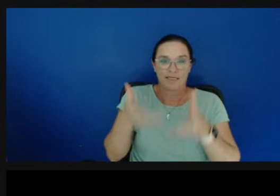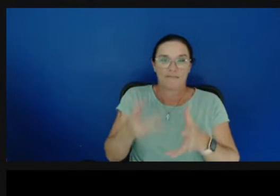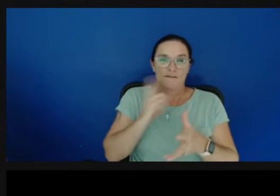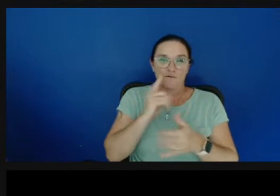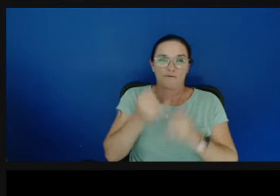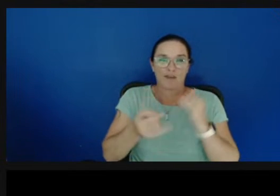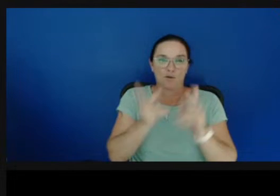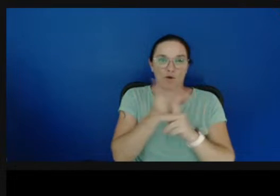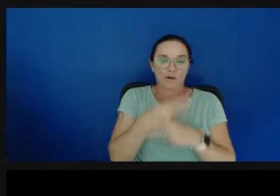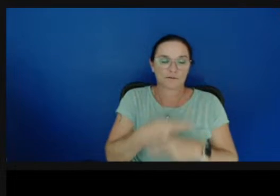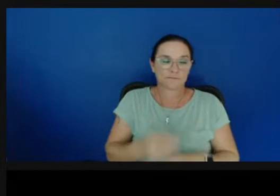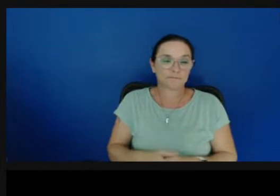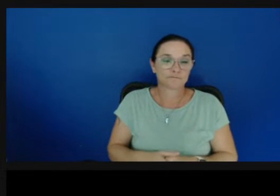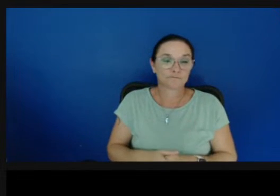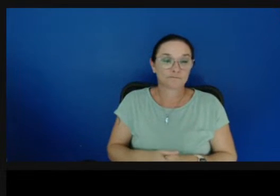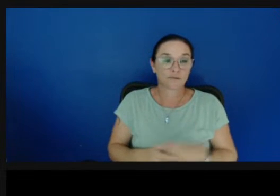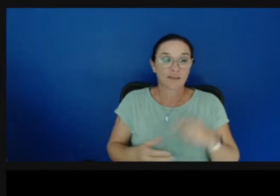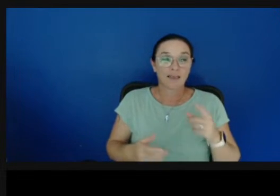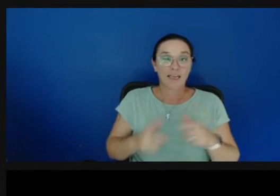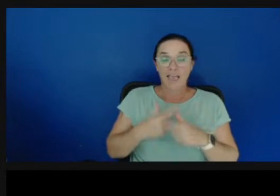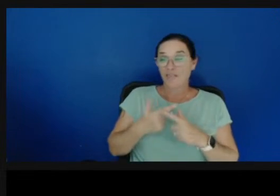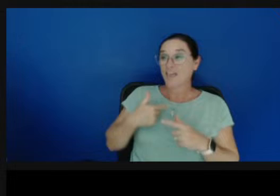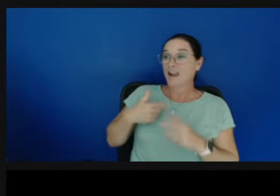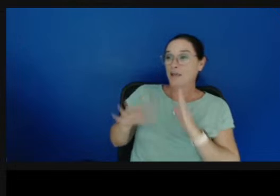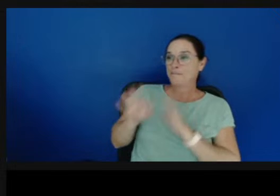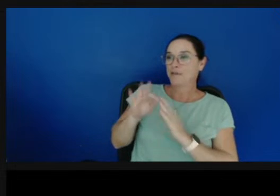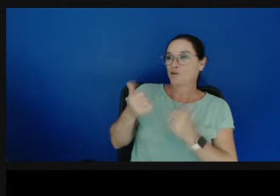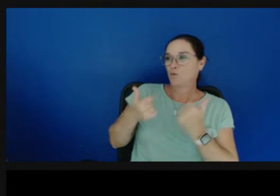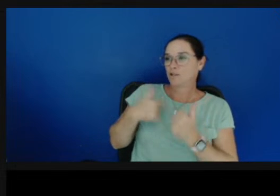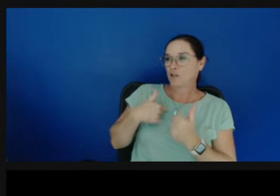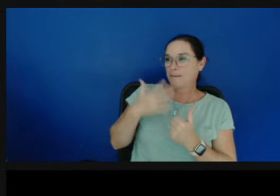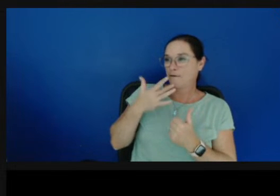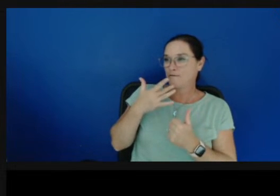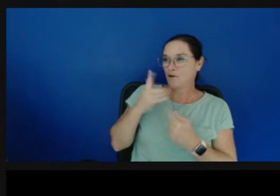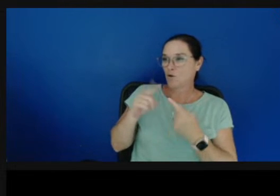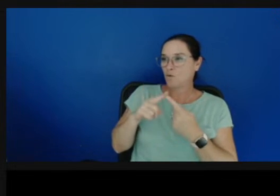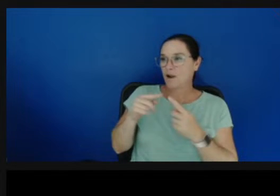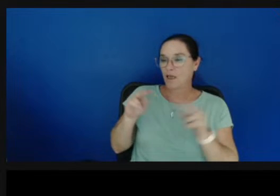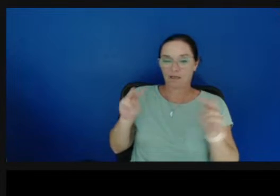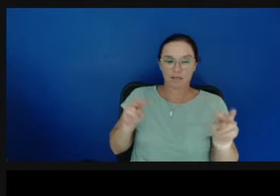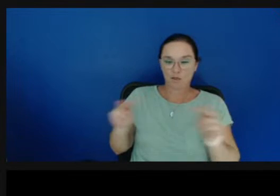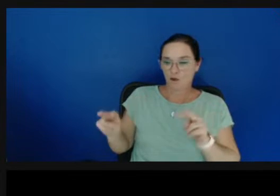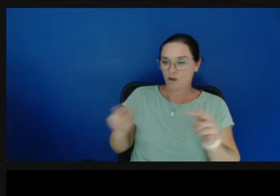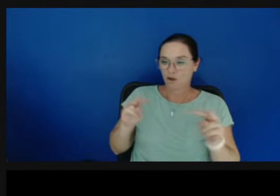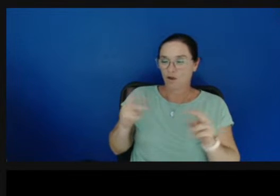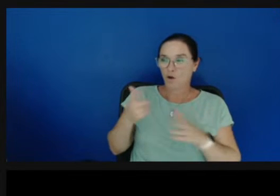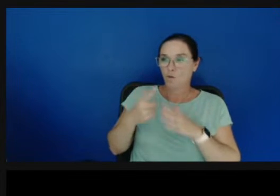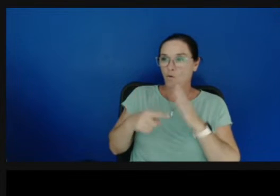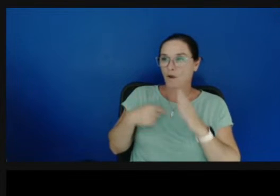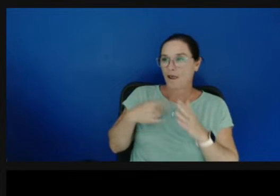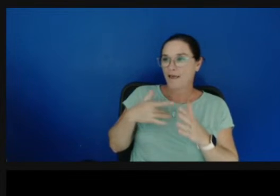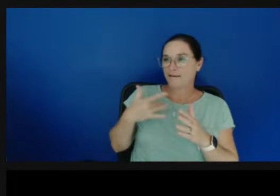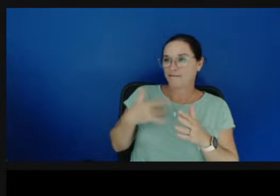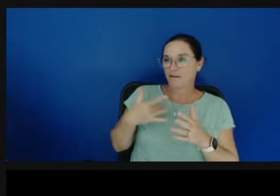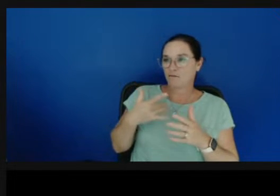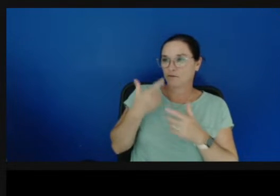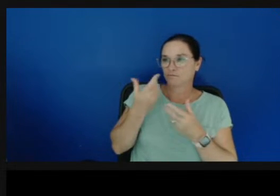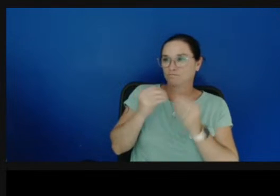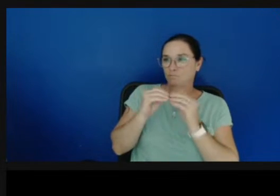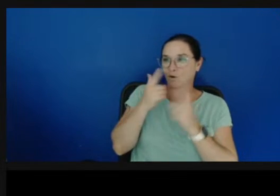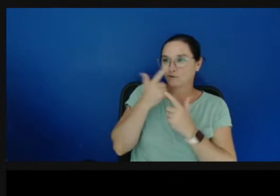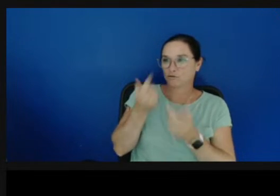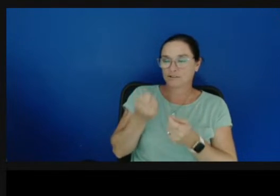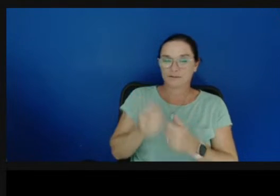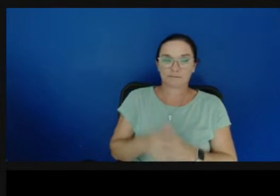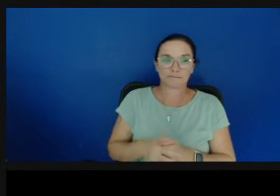Yeah, for sure. And I chose the ones that I liked better when I was looking at one or the other based on, what caught my eye. And some of them, you could